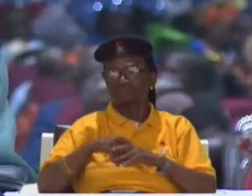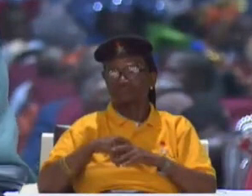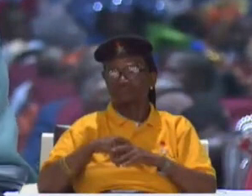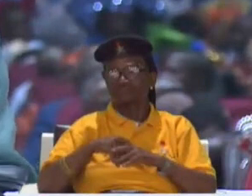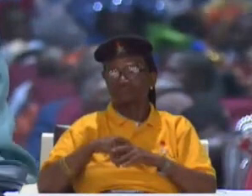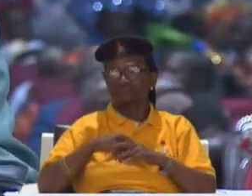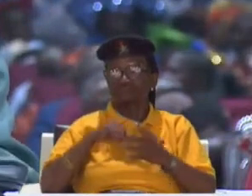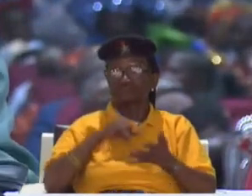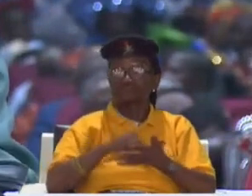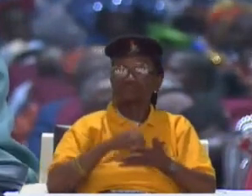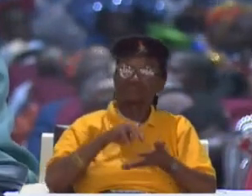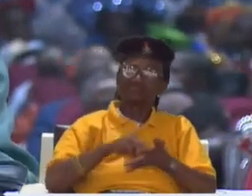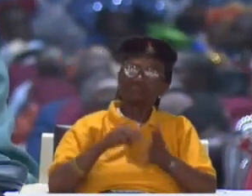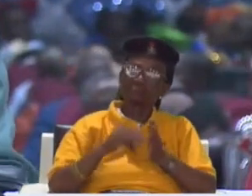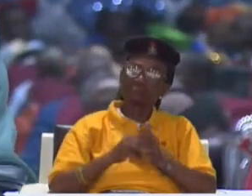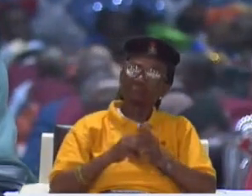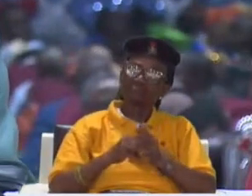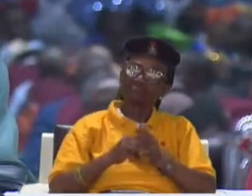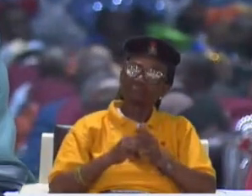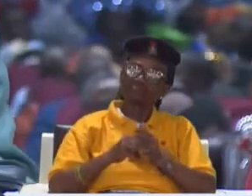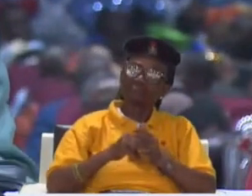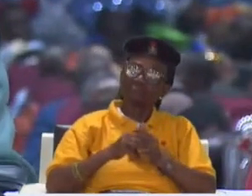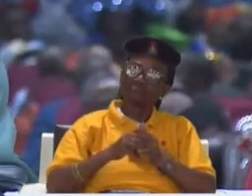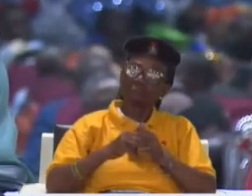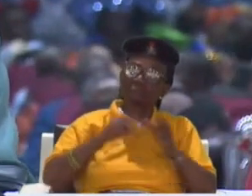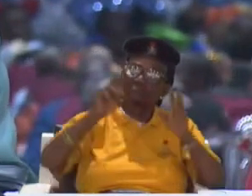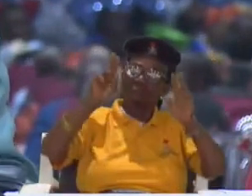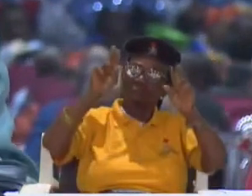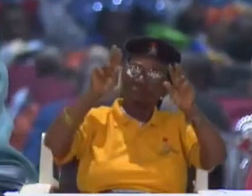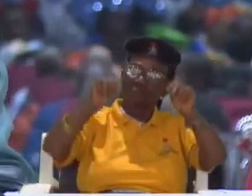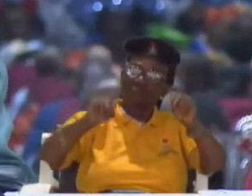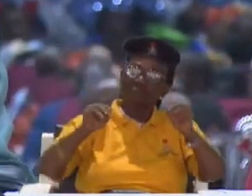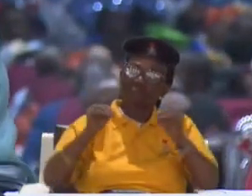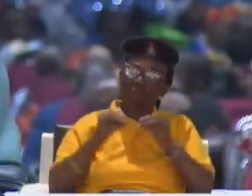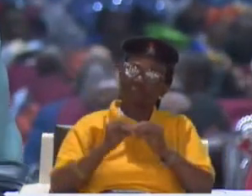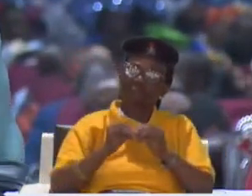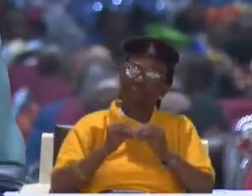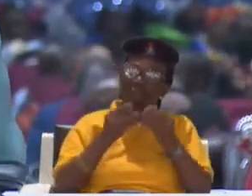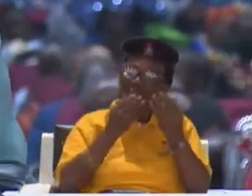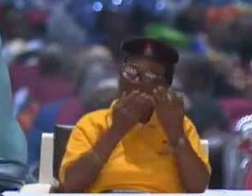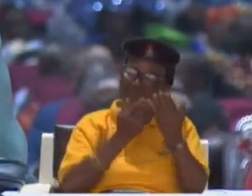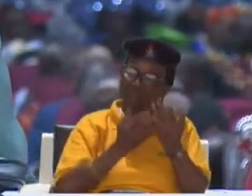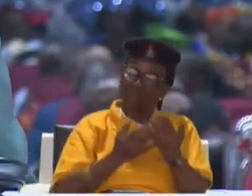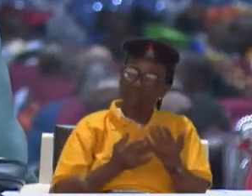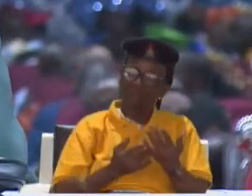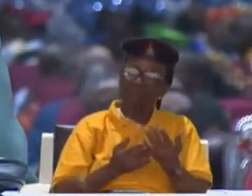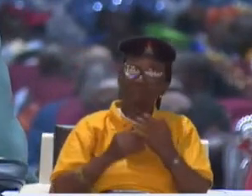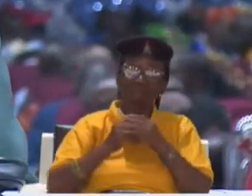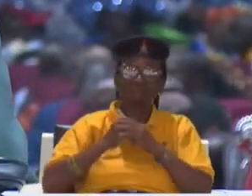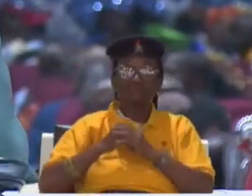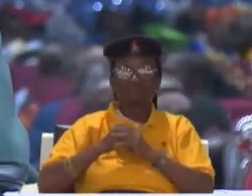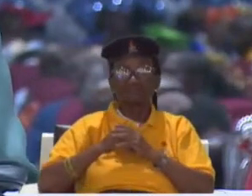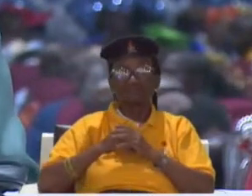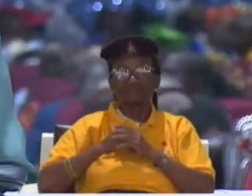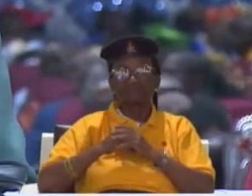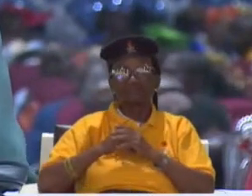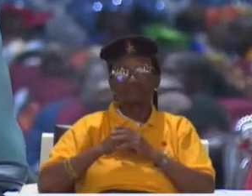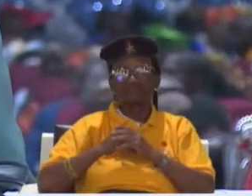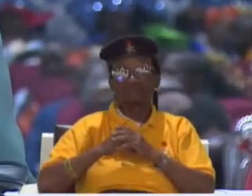It means no more sorrow. A couple